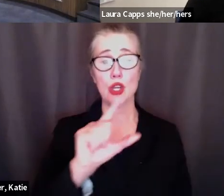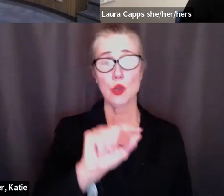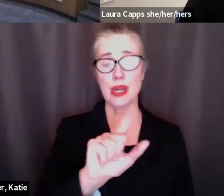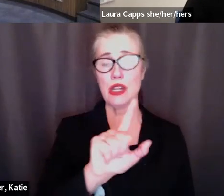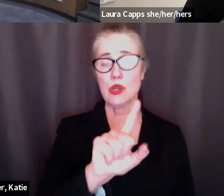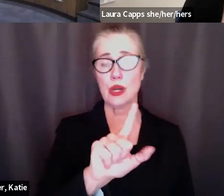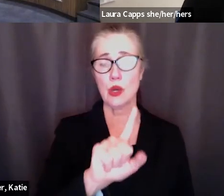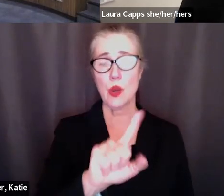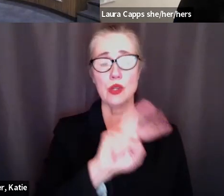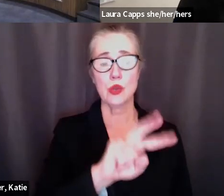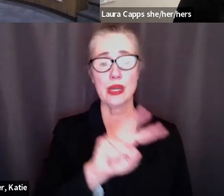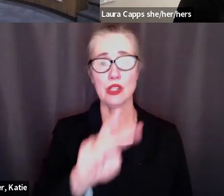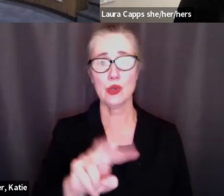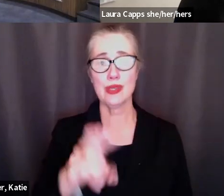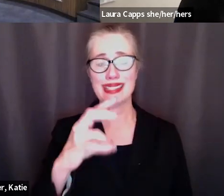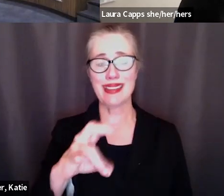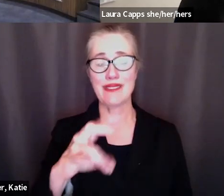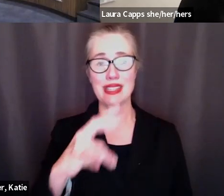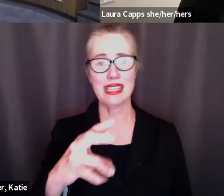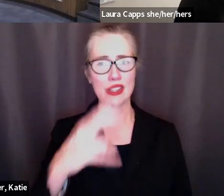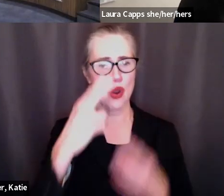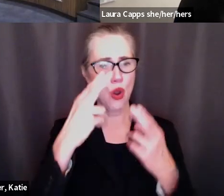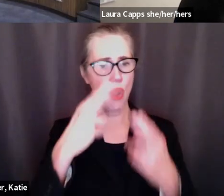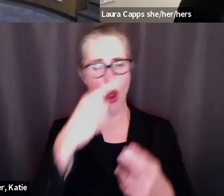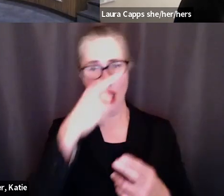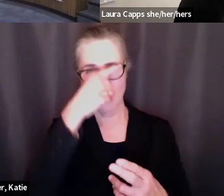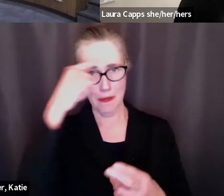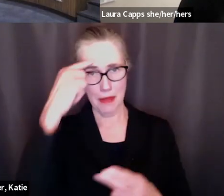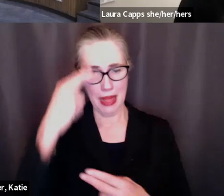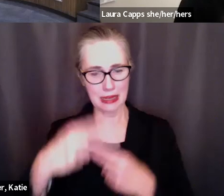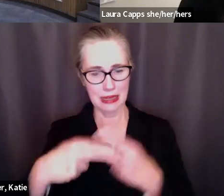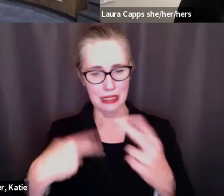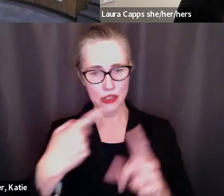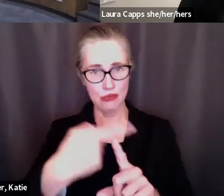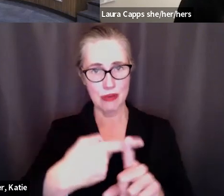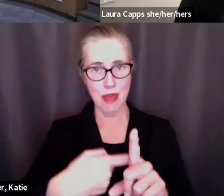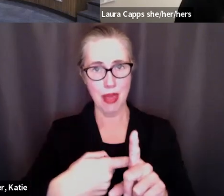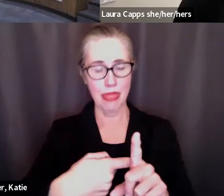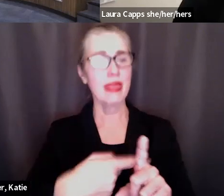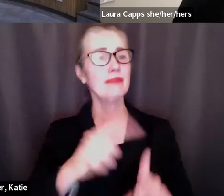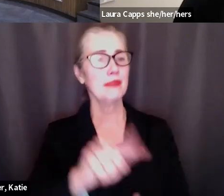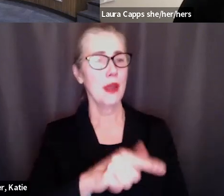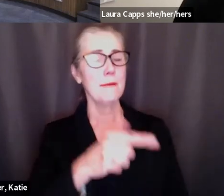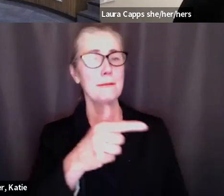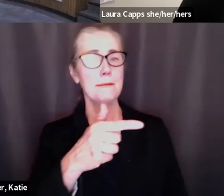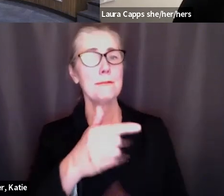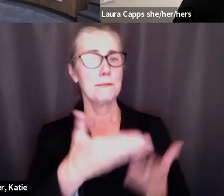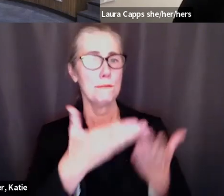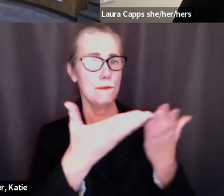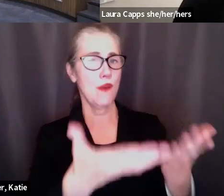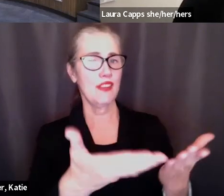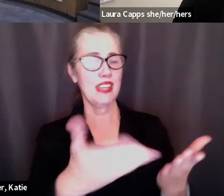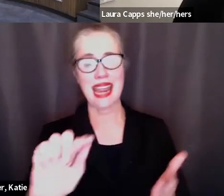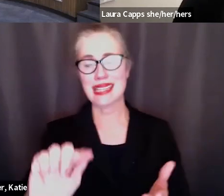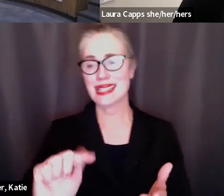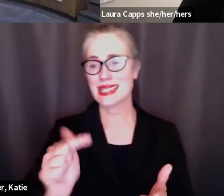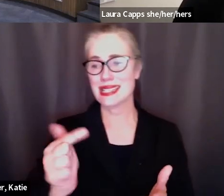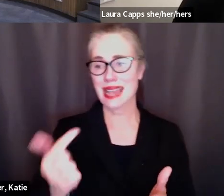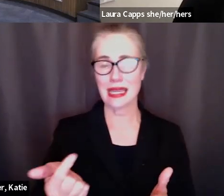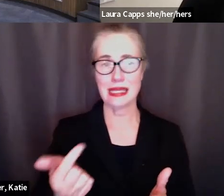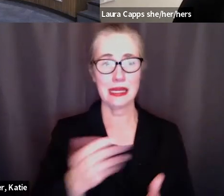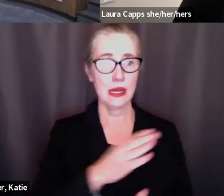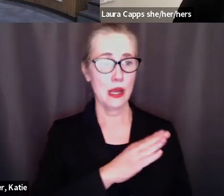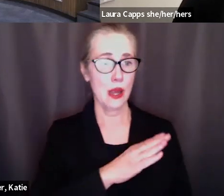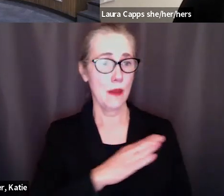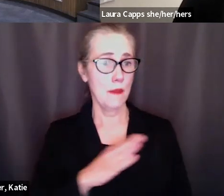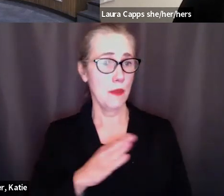in honor of black history month so moved okay um second okay um board members all in